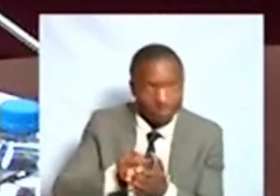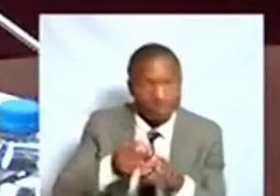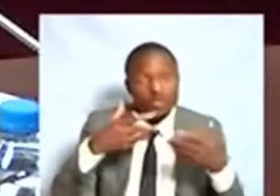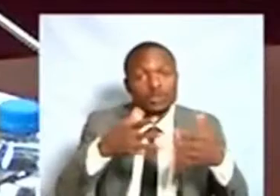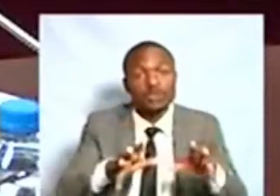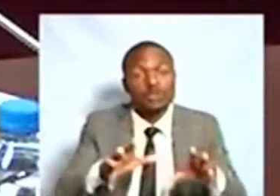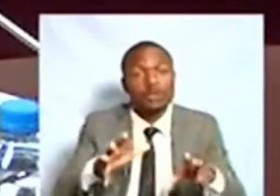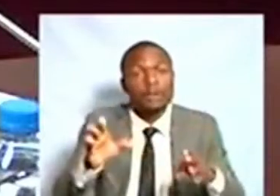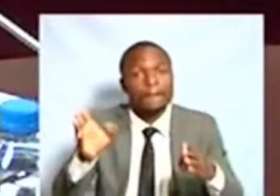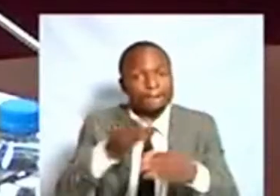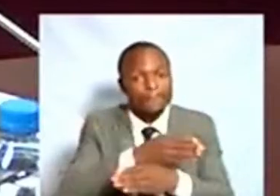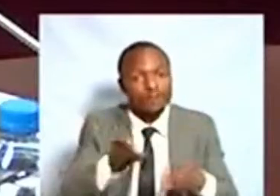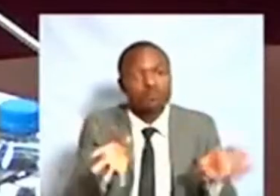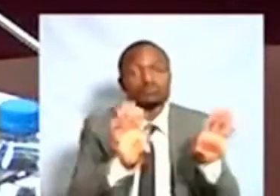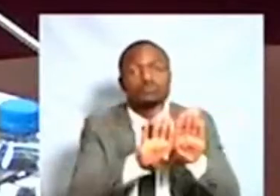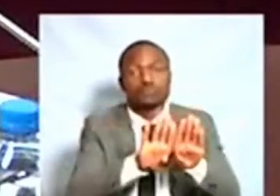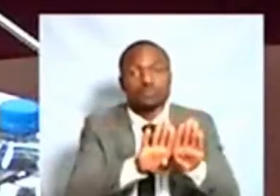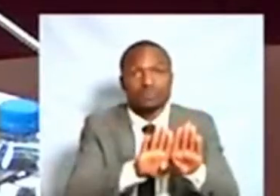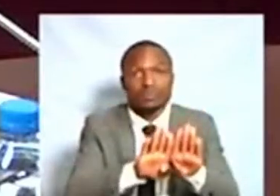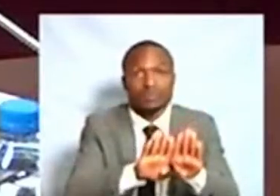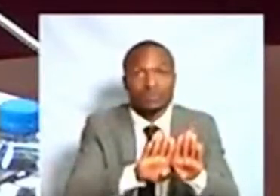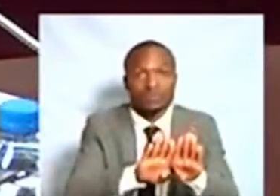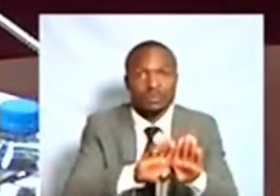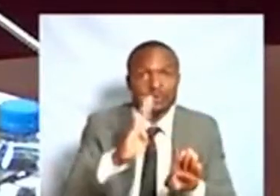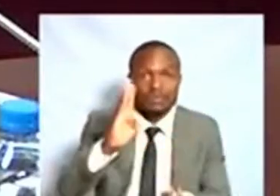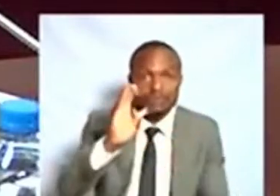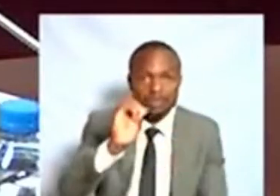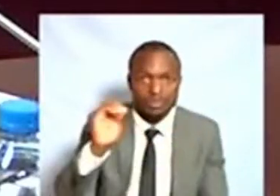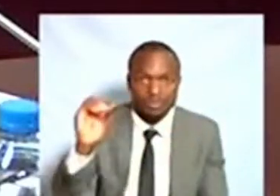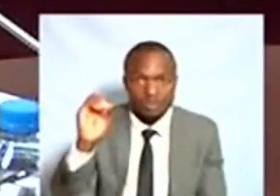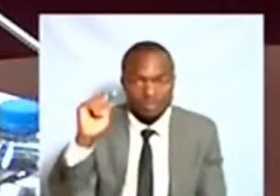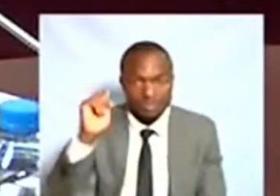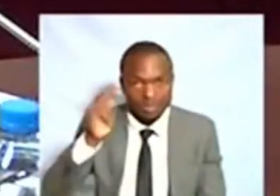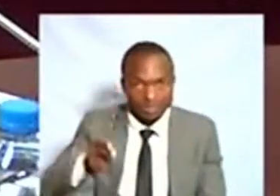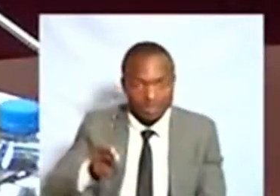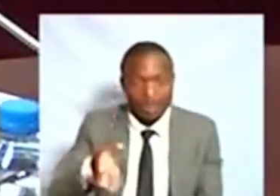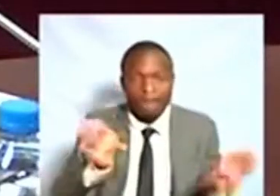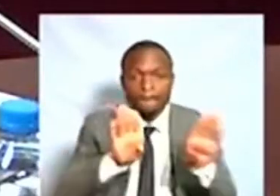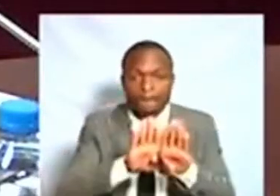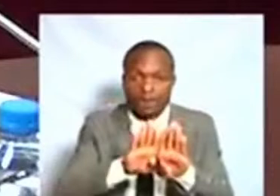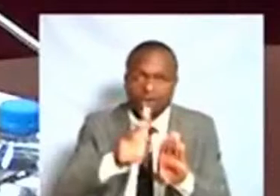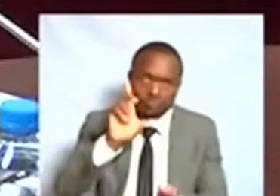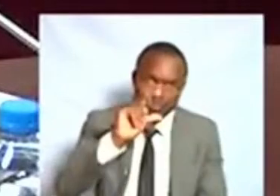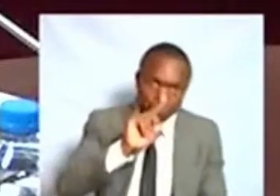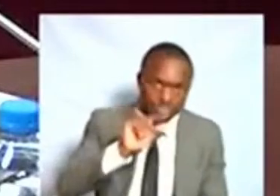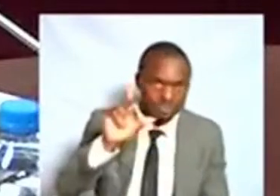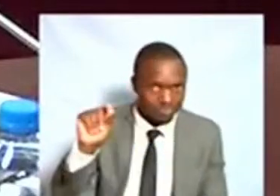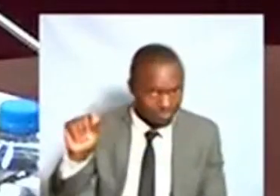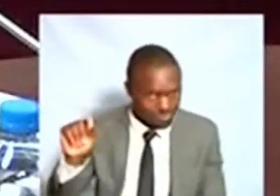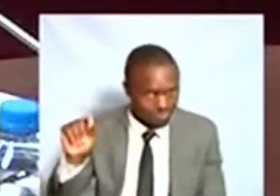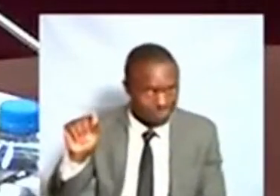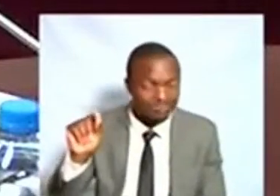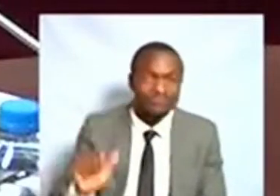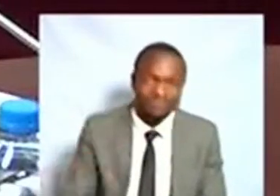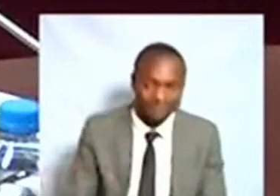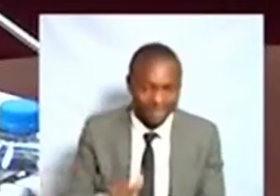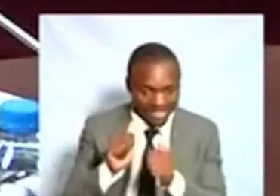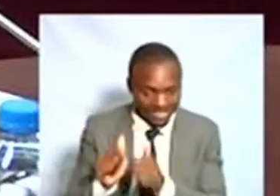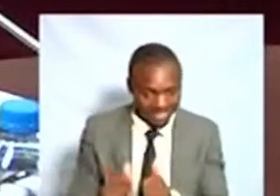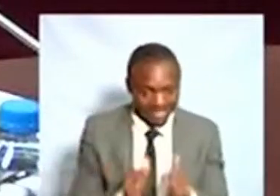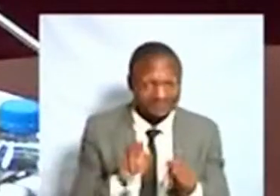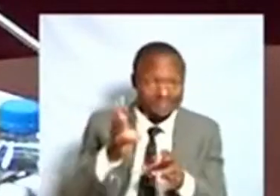and had closed down. The booths have closed since 2020. Action